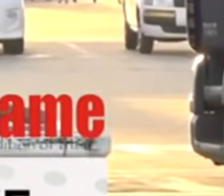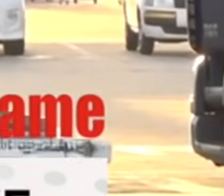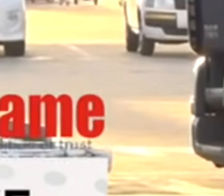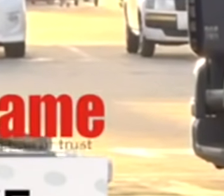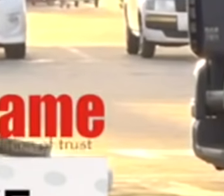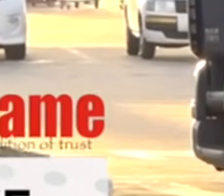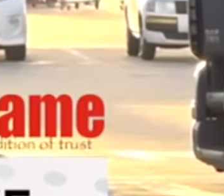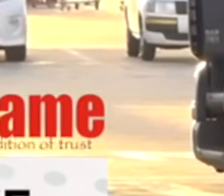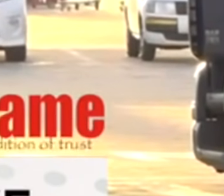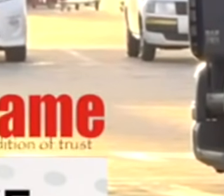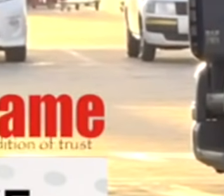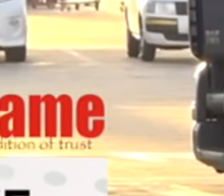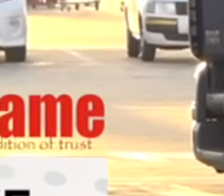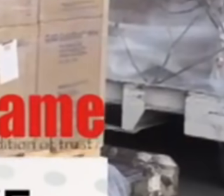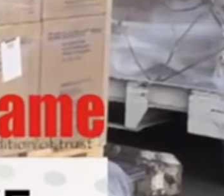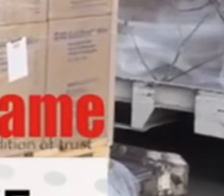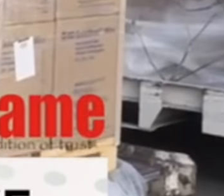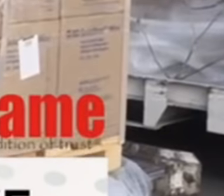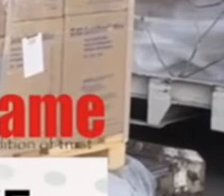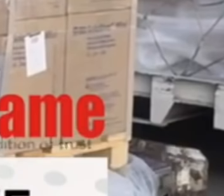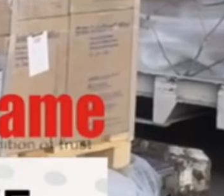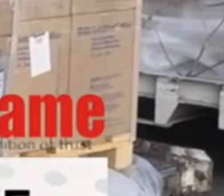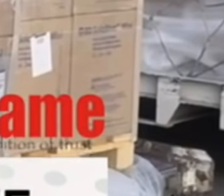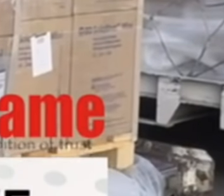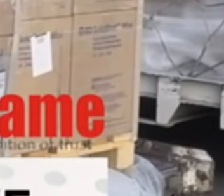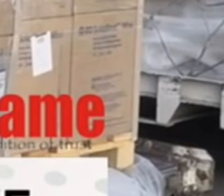Pfizer vaccine set for rollout as second batch of